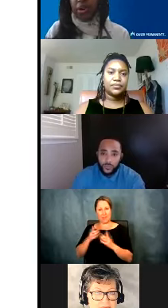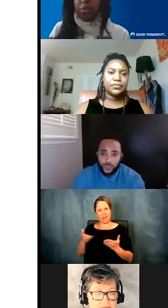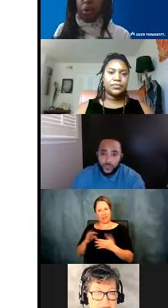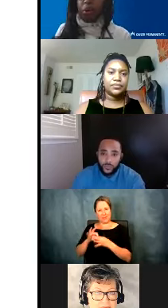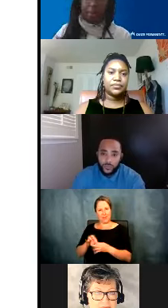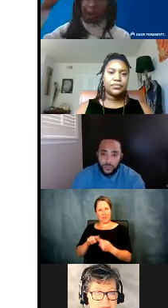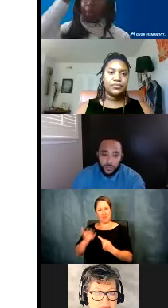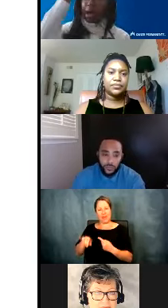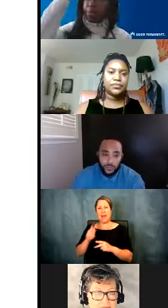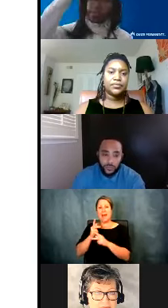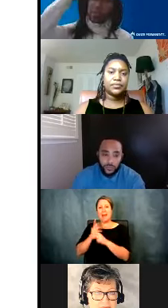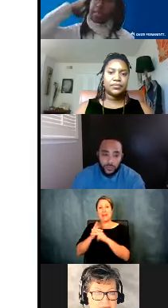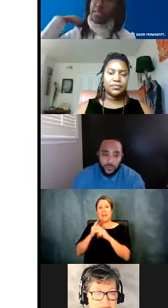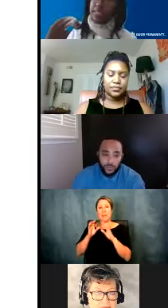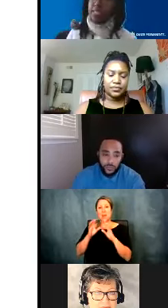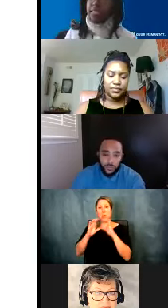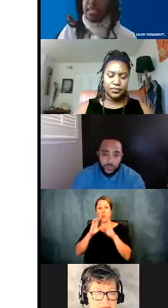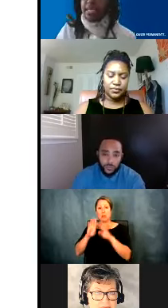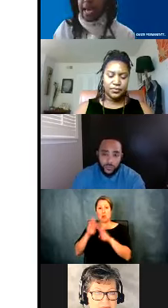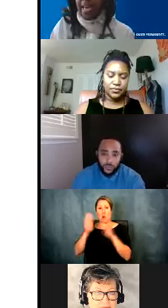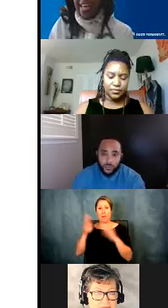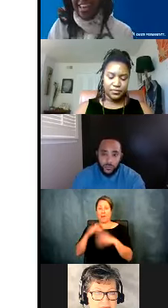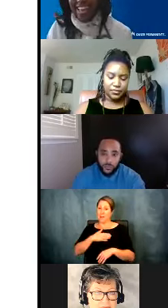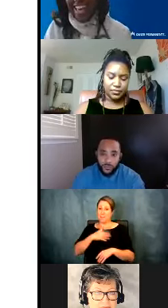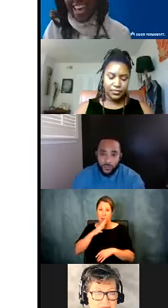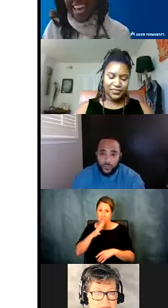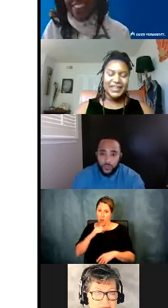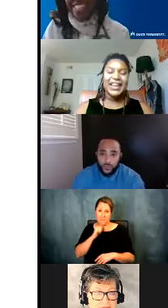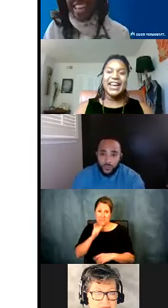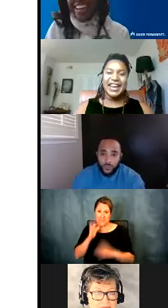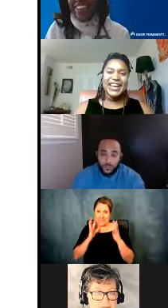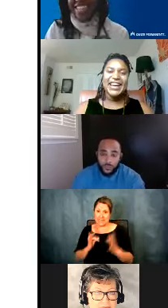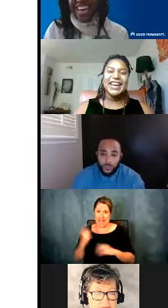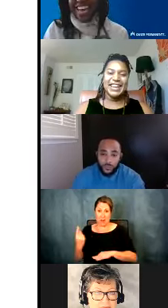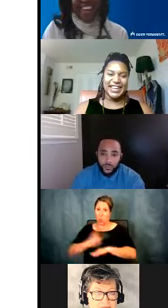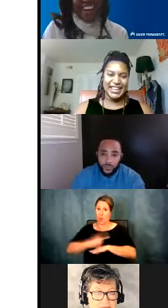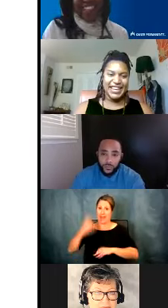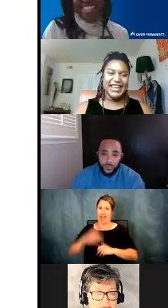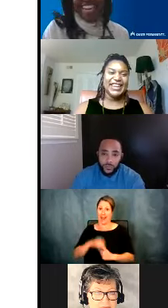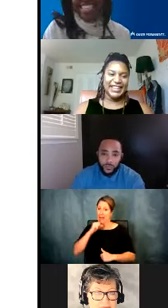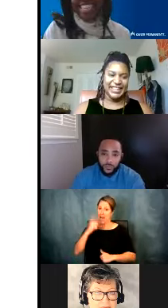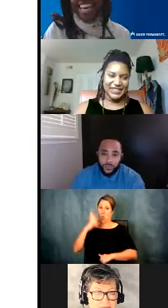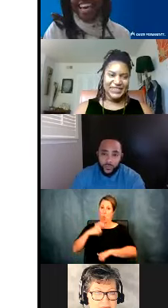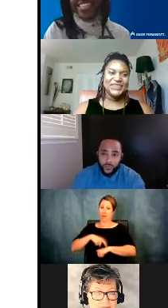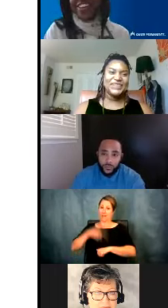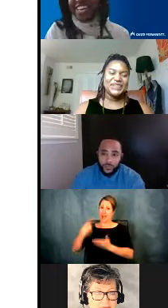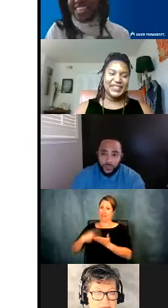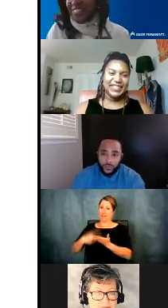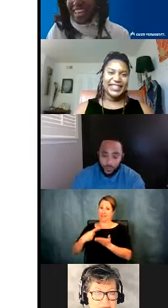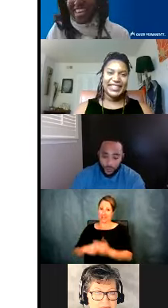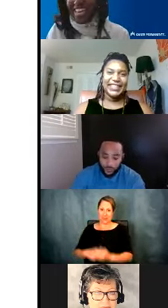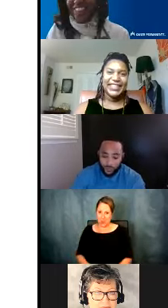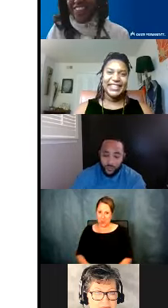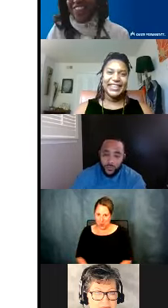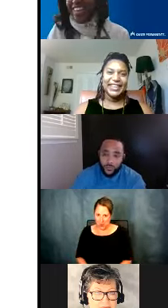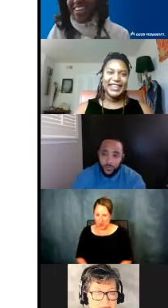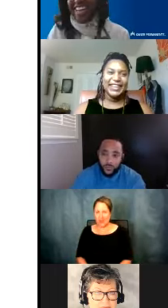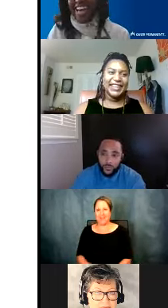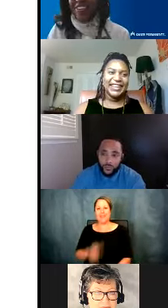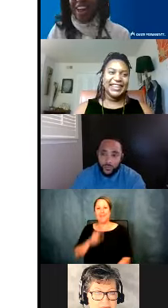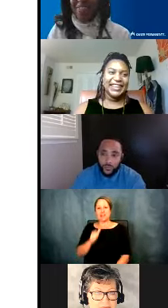communication open. My mom didn't make the decision in a day. It was not a one-time conversation. Don't get defeated if